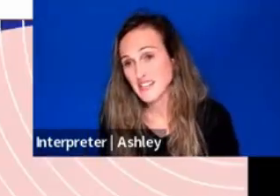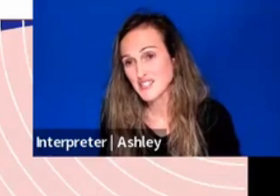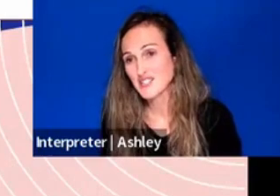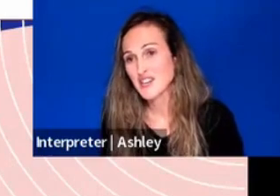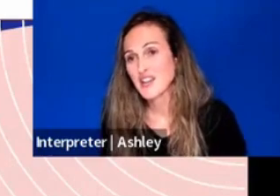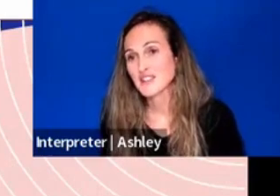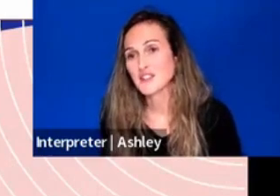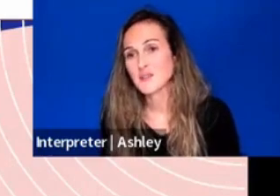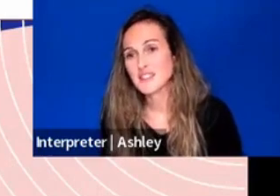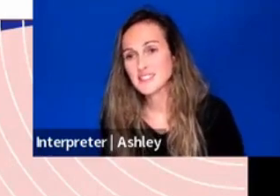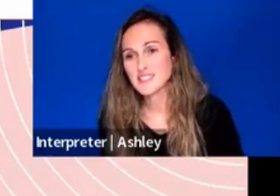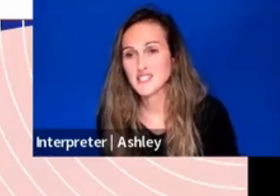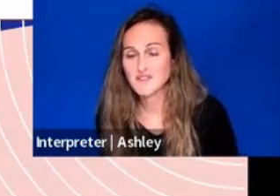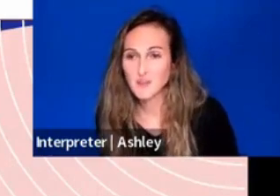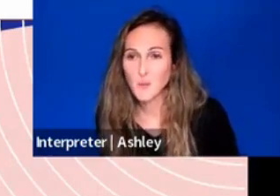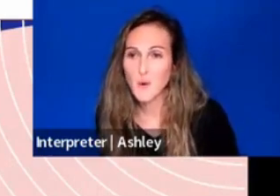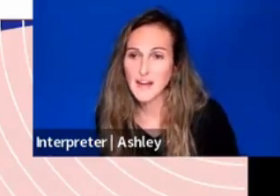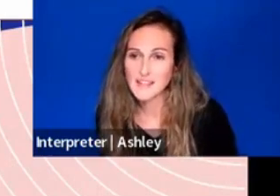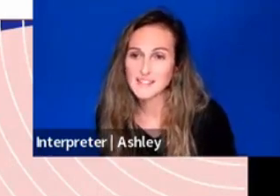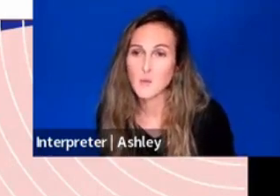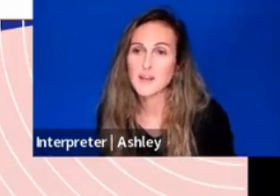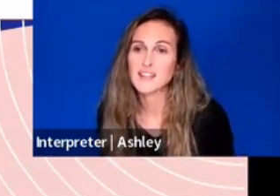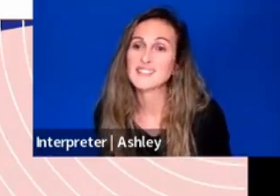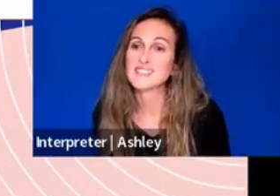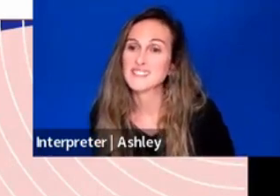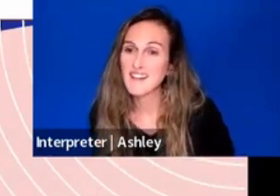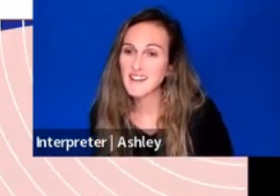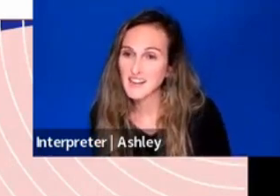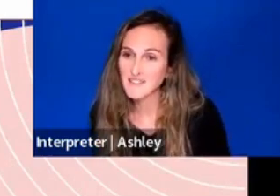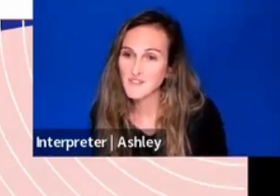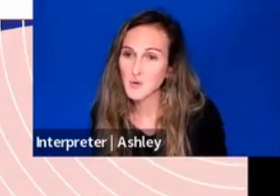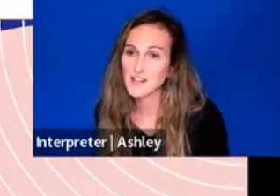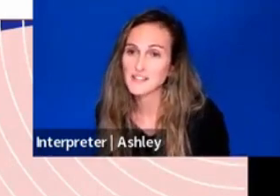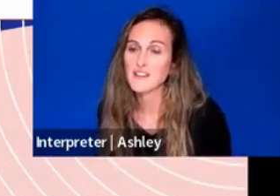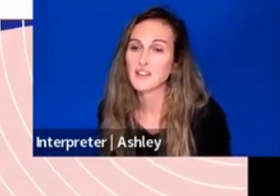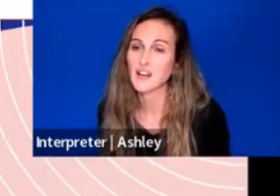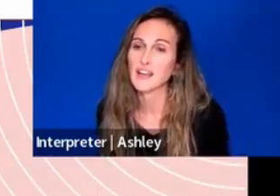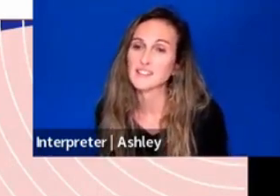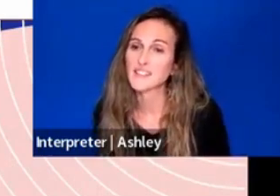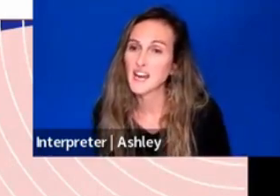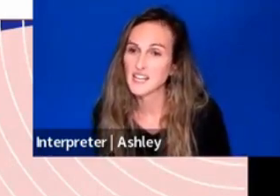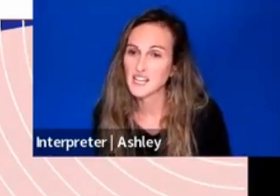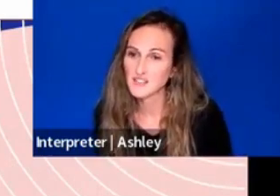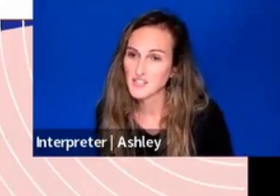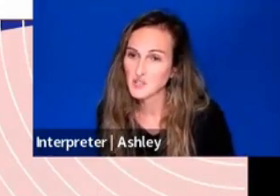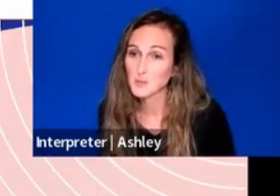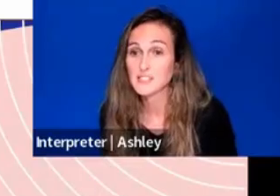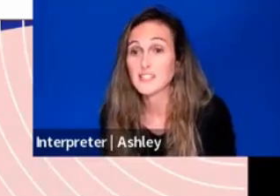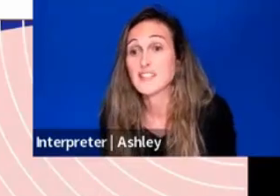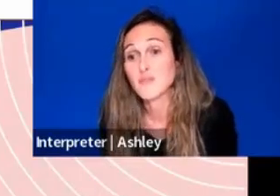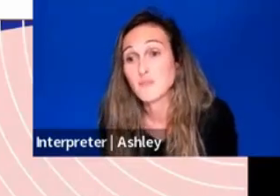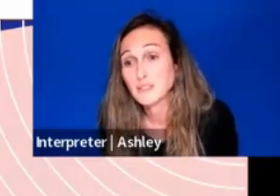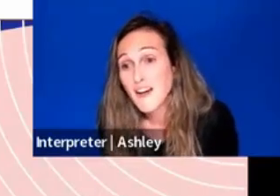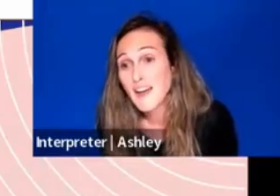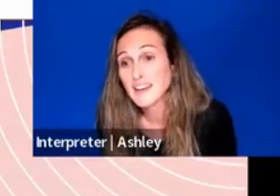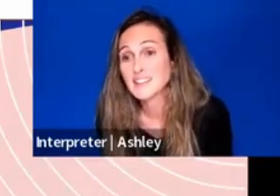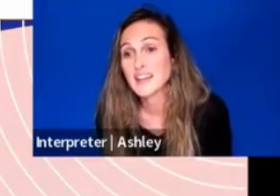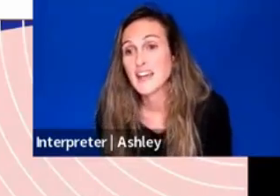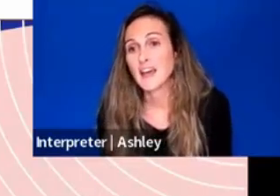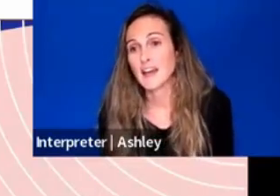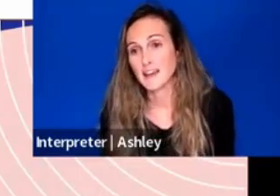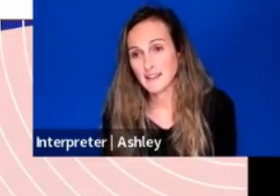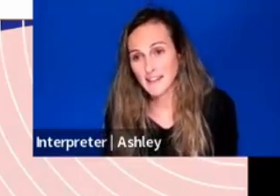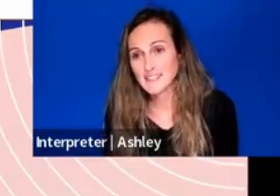Sensory reach. So this is different ways that we can design for deaf and signing individuals, deaf,